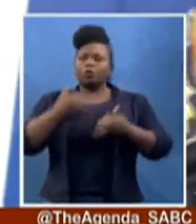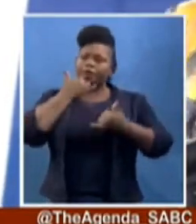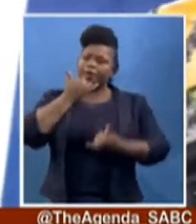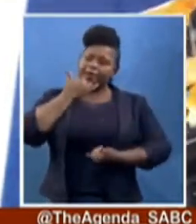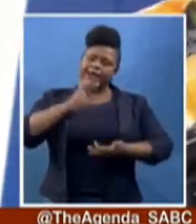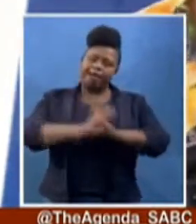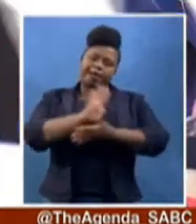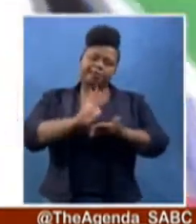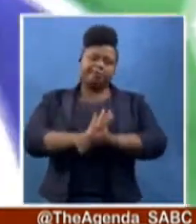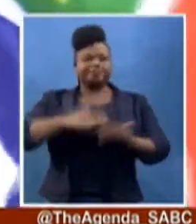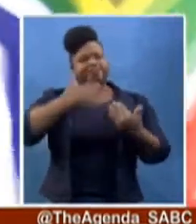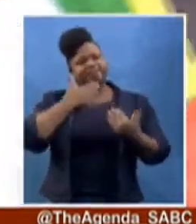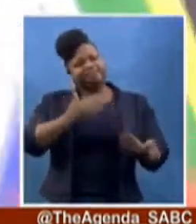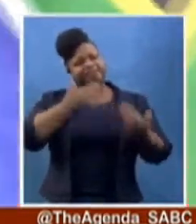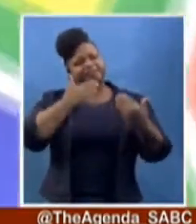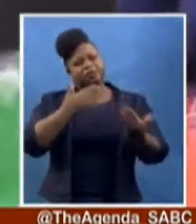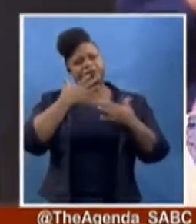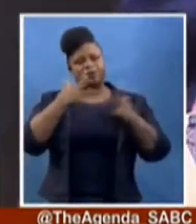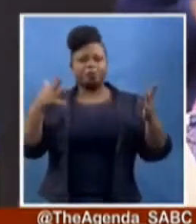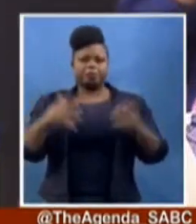much.